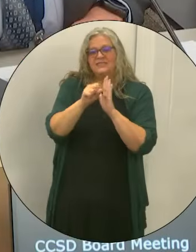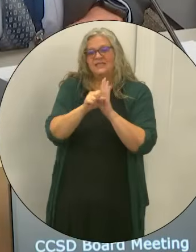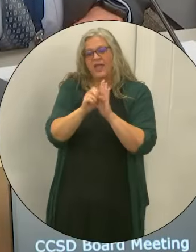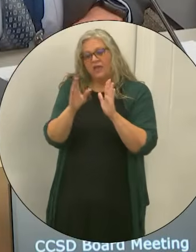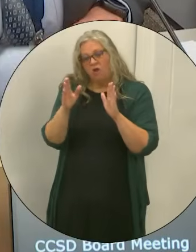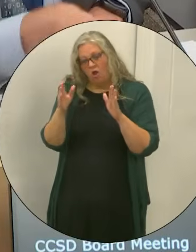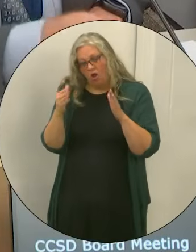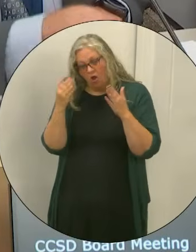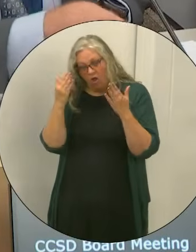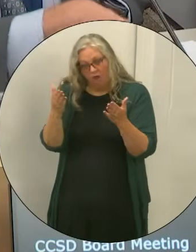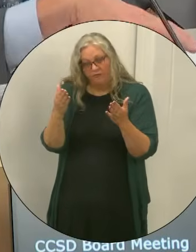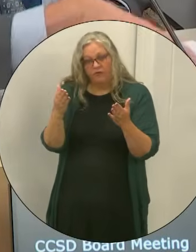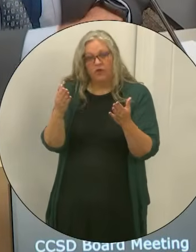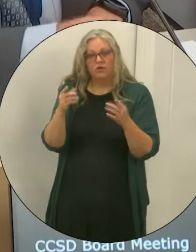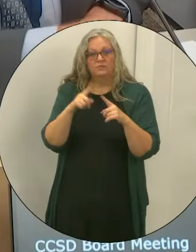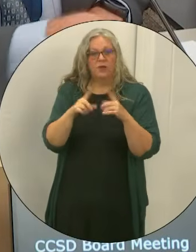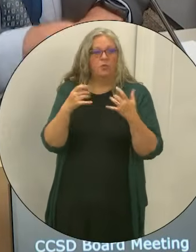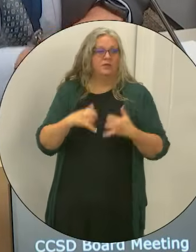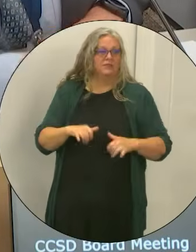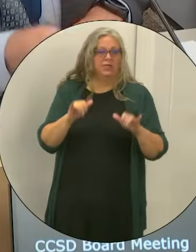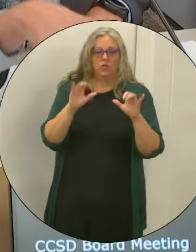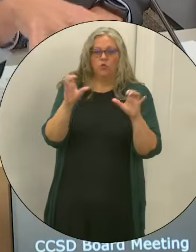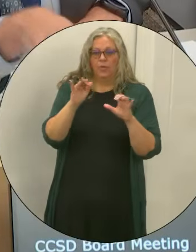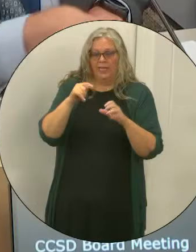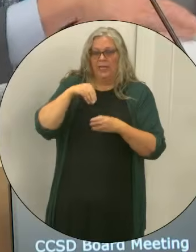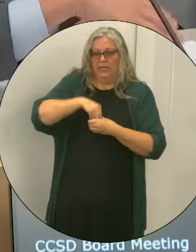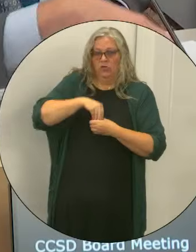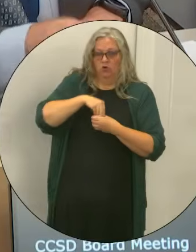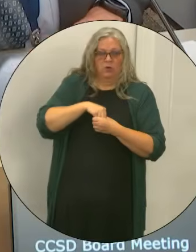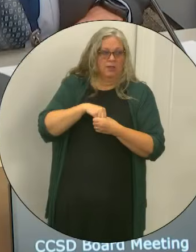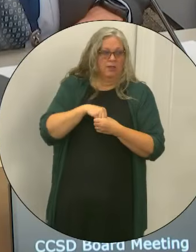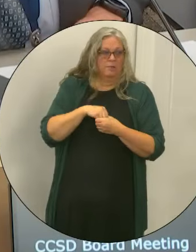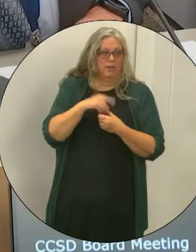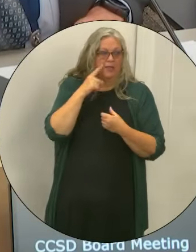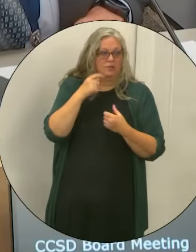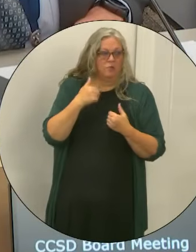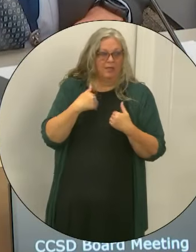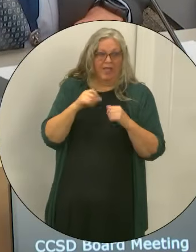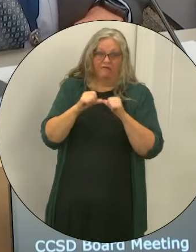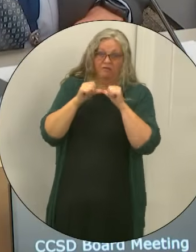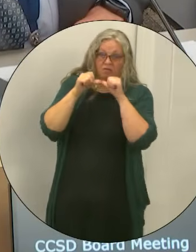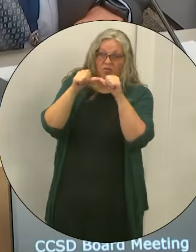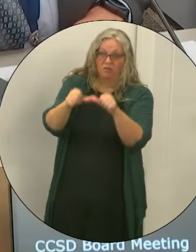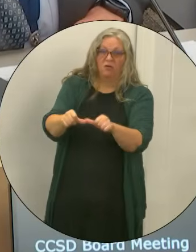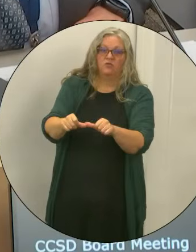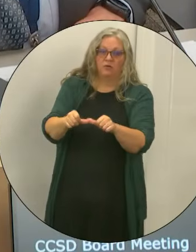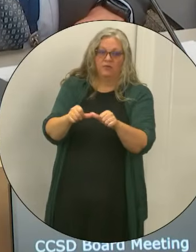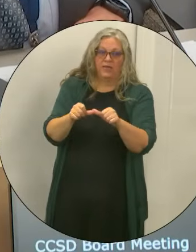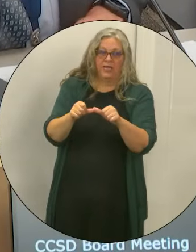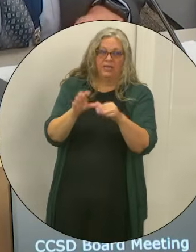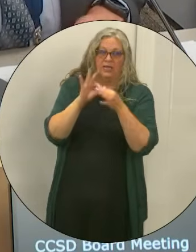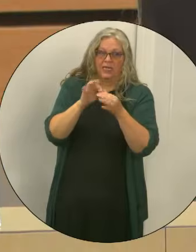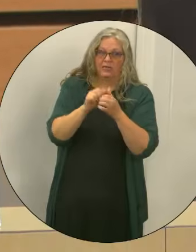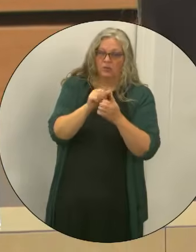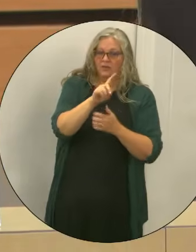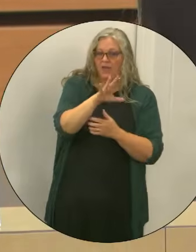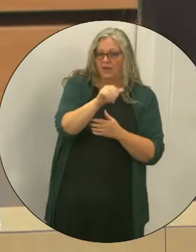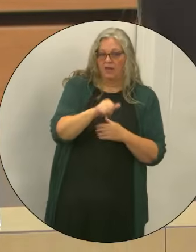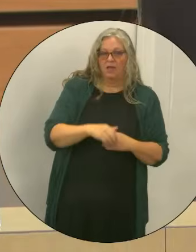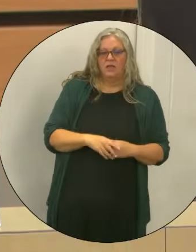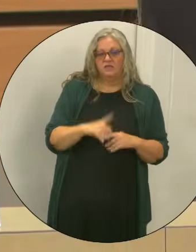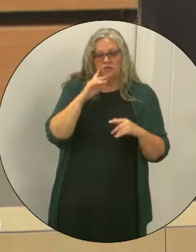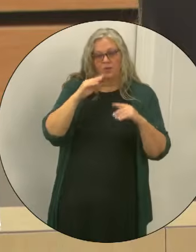but currently we are still doing that internally, just because we'll have longevity in terms of our data. Data collection, so it's